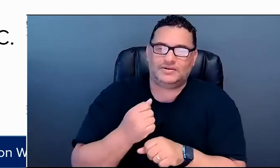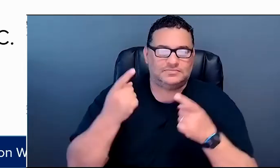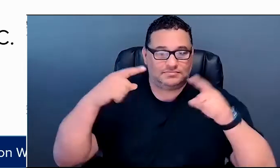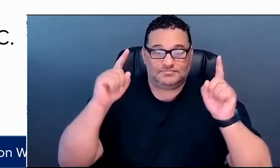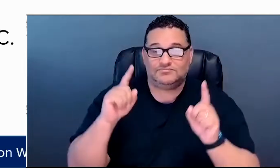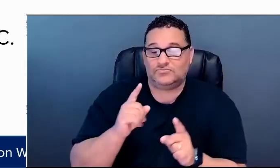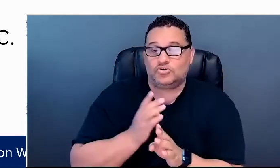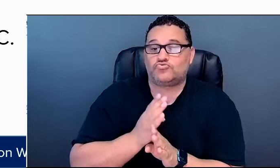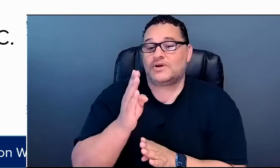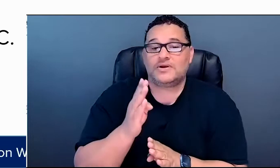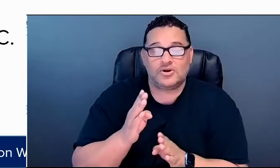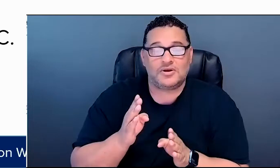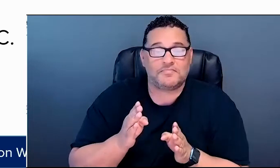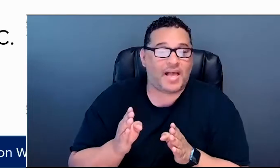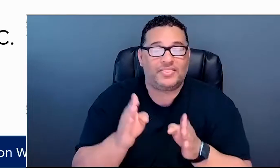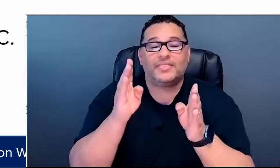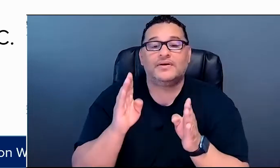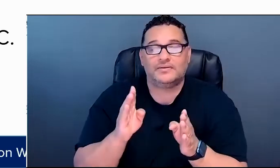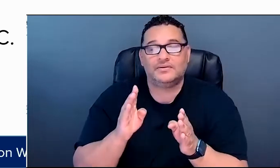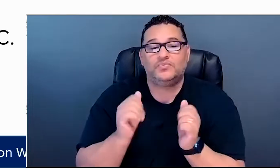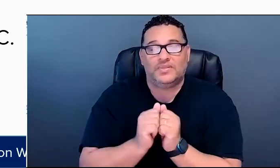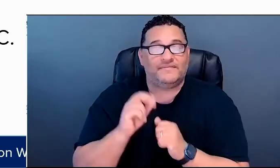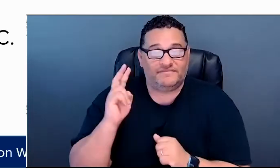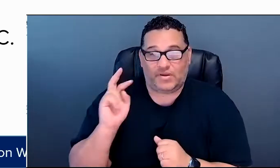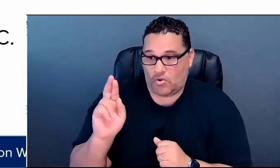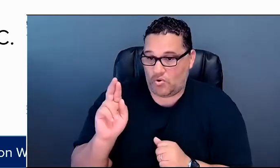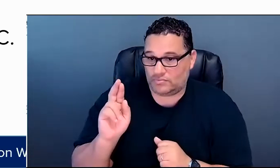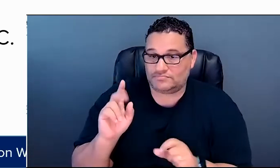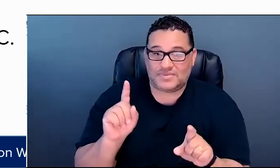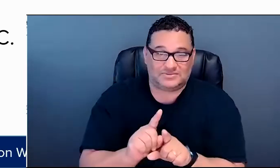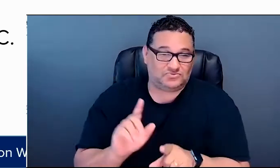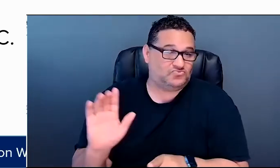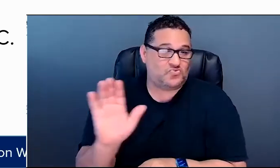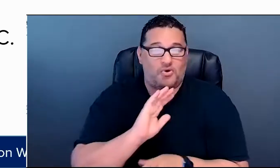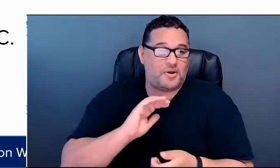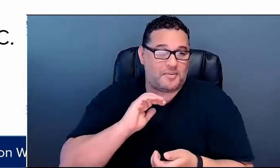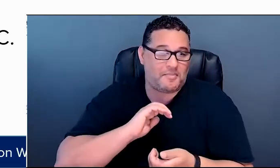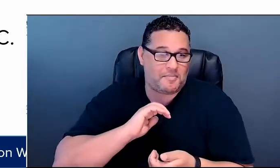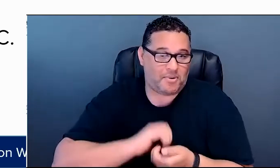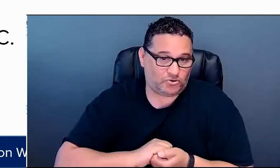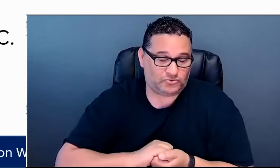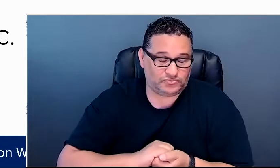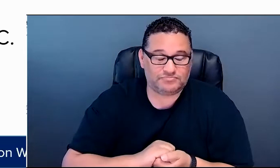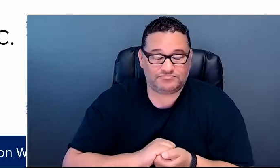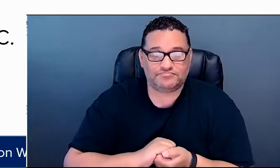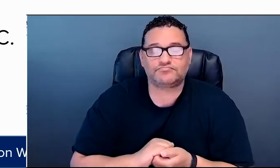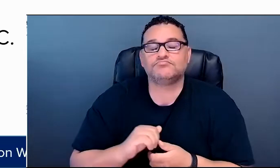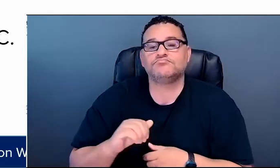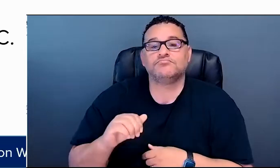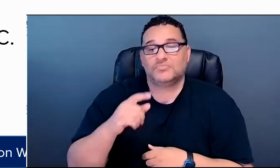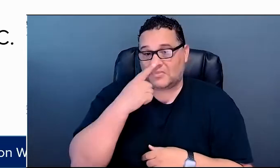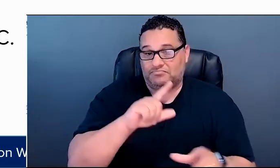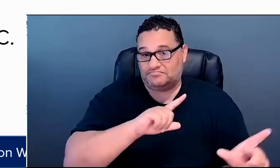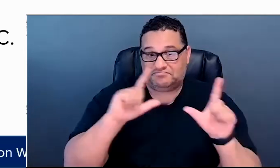path with vocational rehabilitation as your partner. And if you would advance the